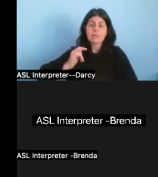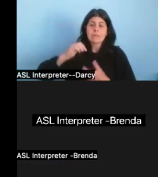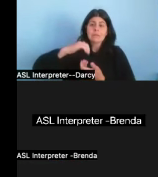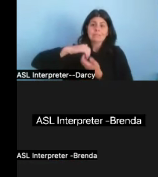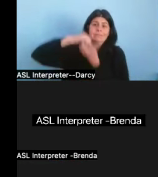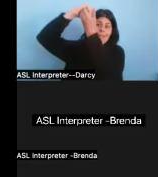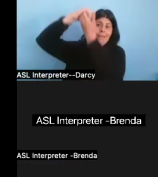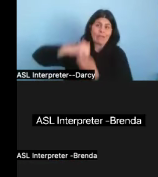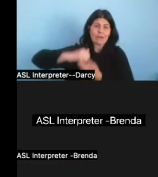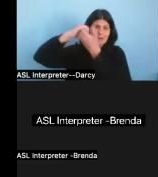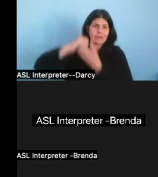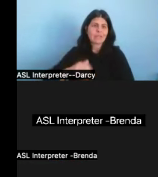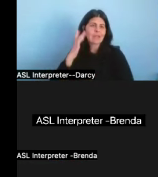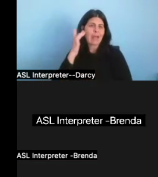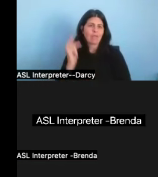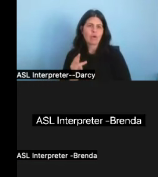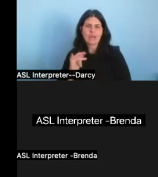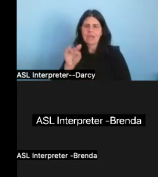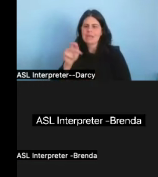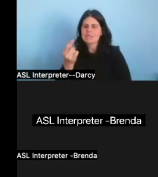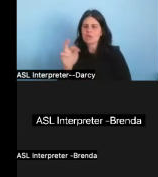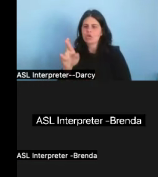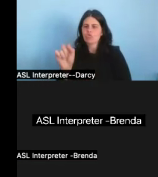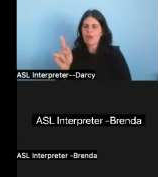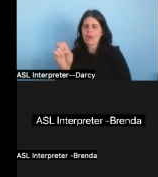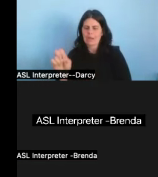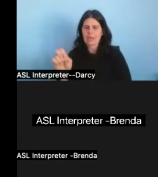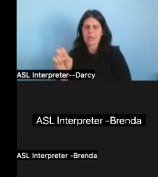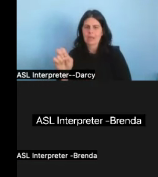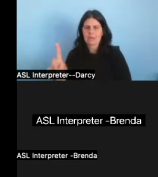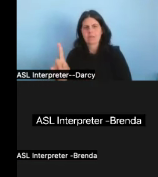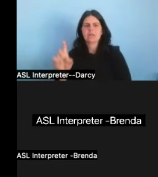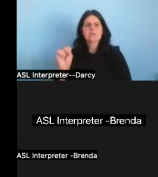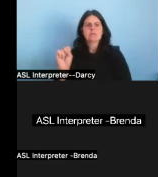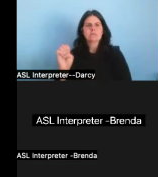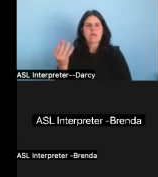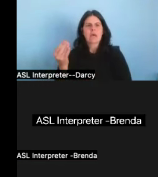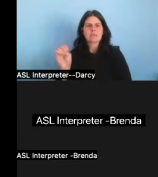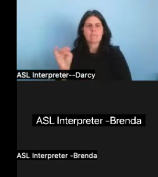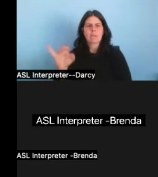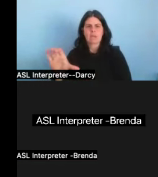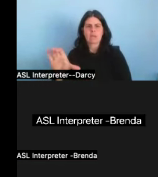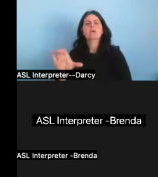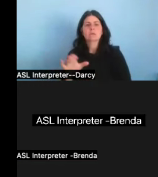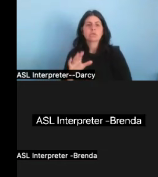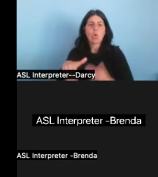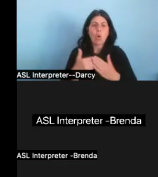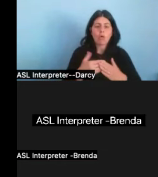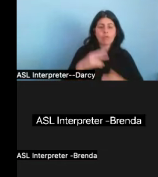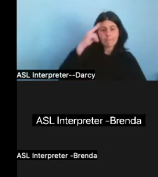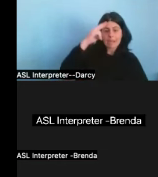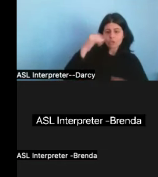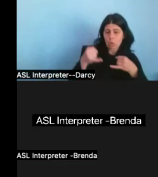Integrated Seismic Network. And so for California, we monitor all earthquakes from the Mexico border to